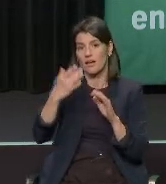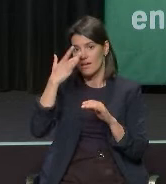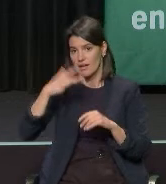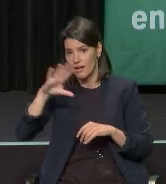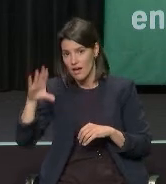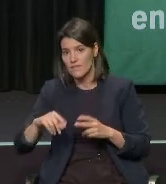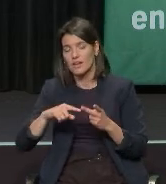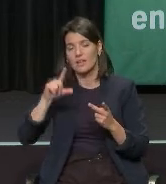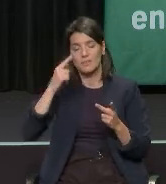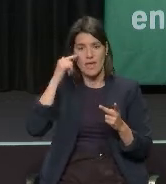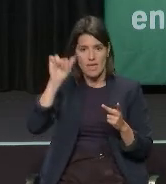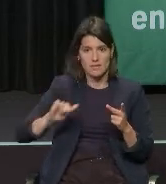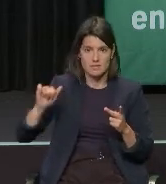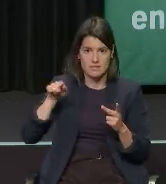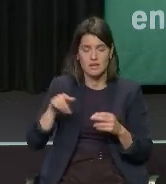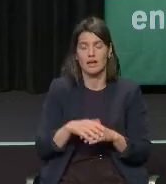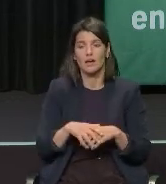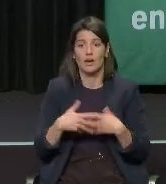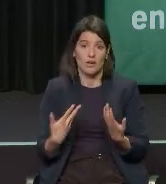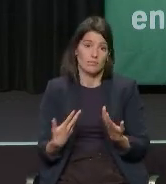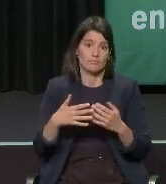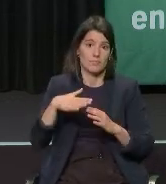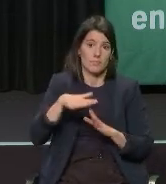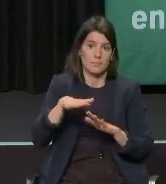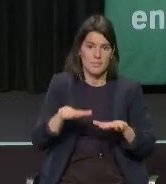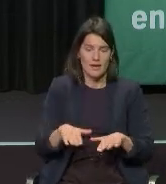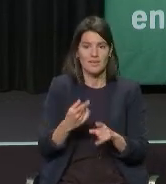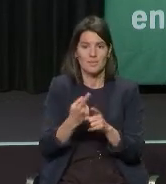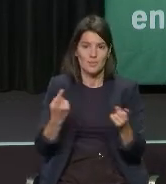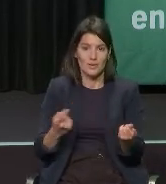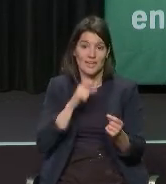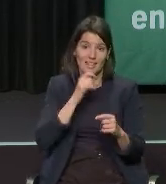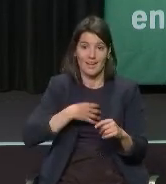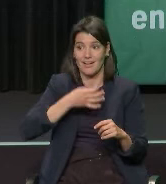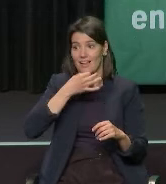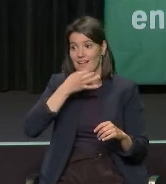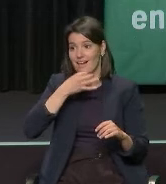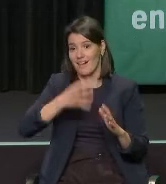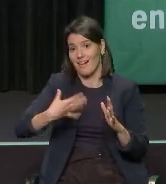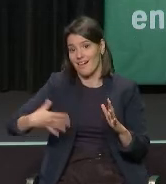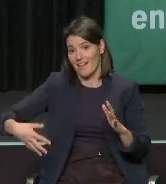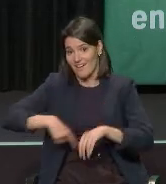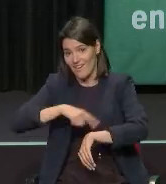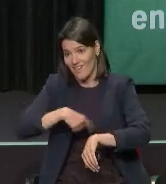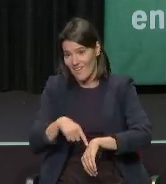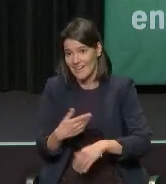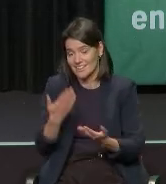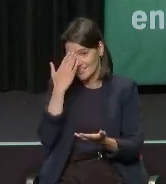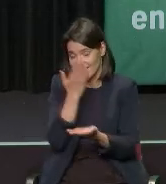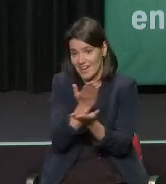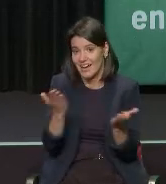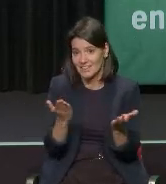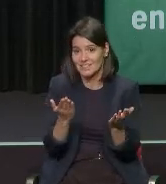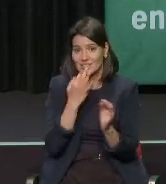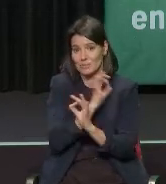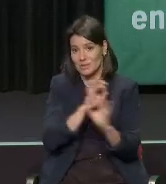Southeast Asia. And I will stop here because I could talk about this for hours, and I think you had